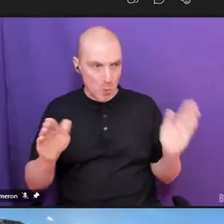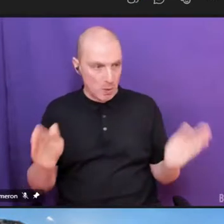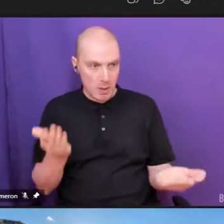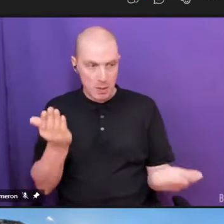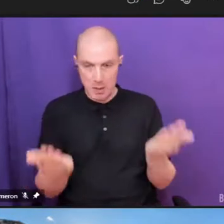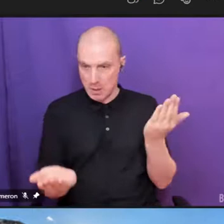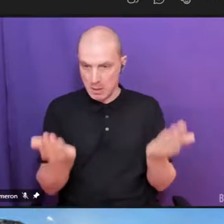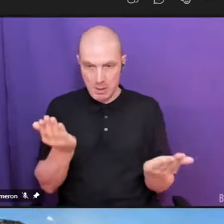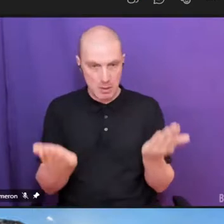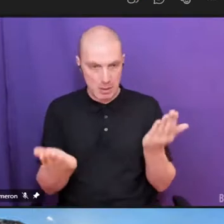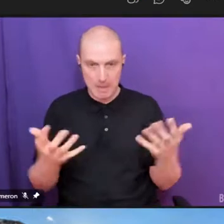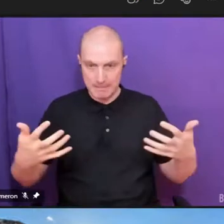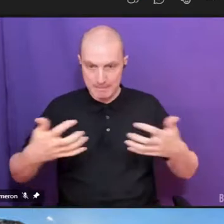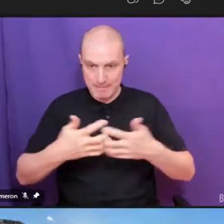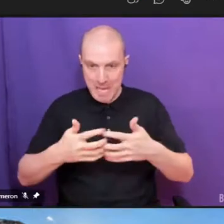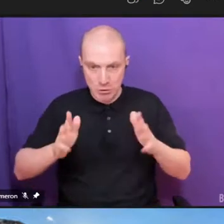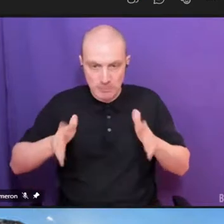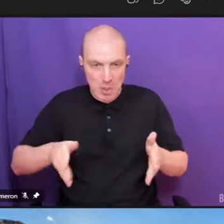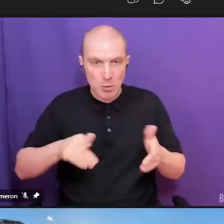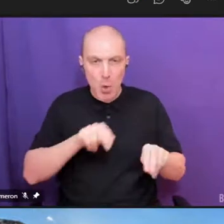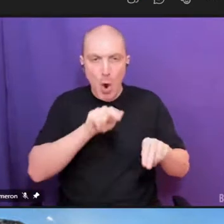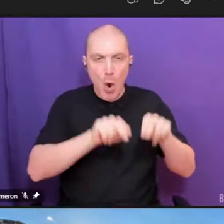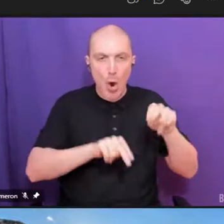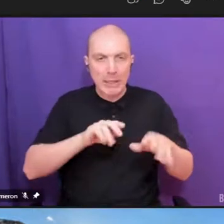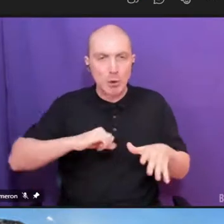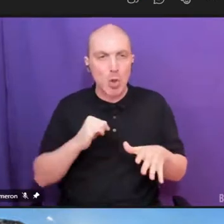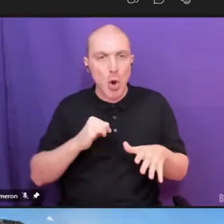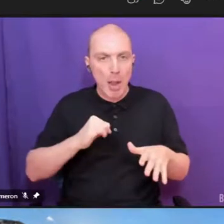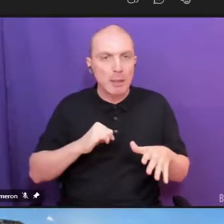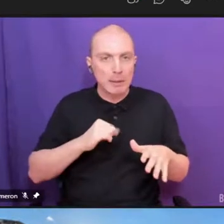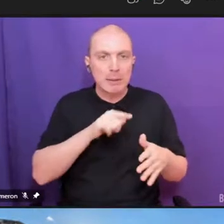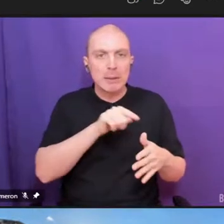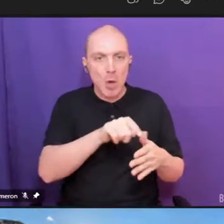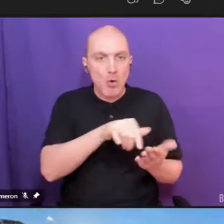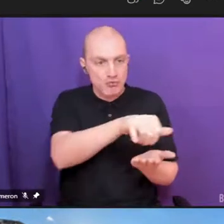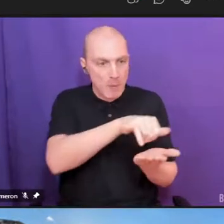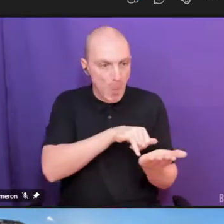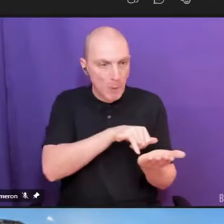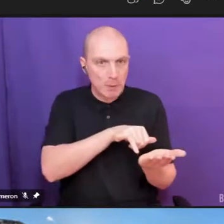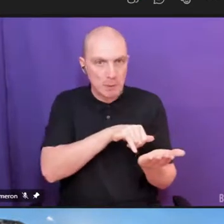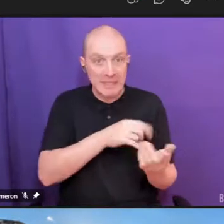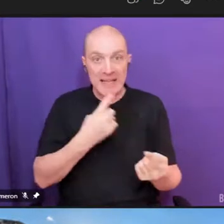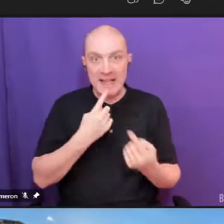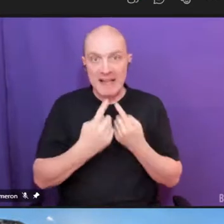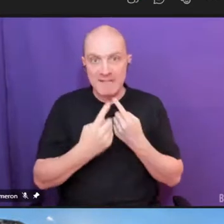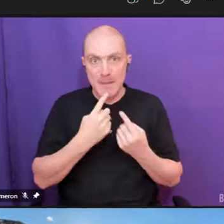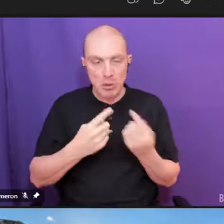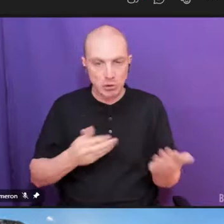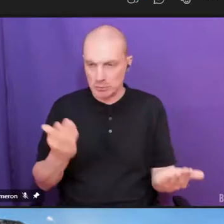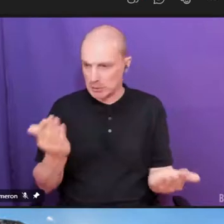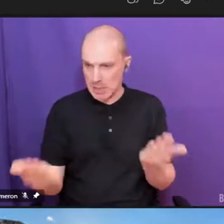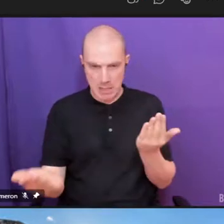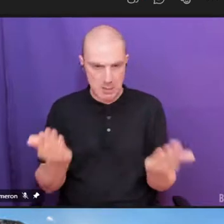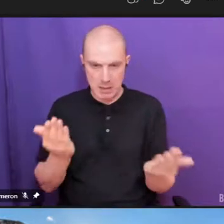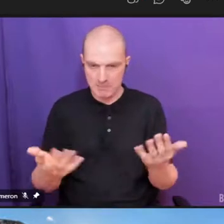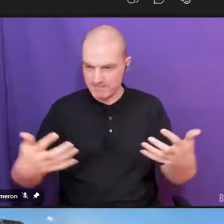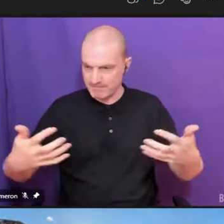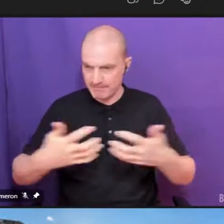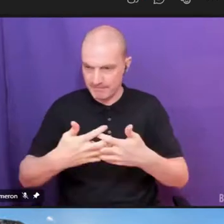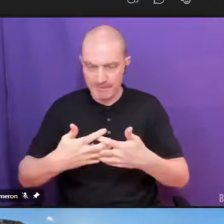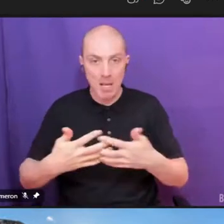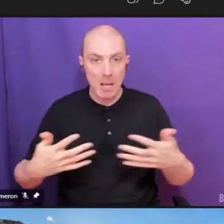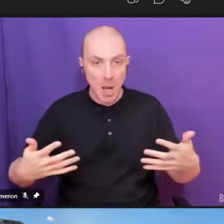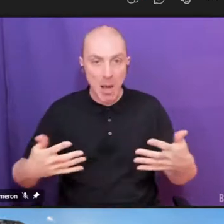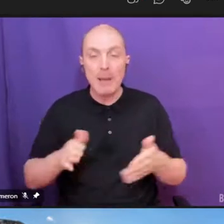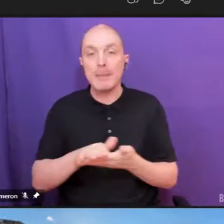what the Audit Scotland report was pulling out. So in my opinion, I think that captures the main fraud risk, and that's been the basis of the